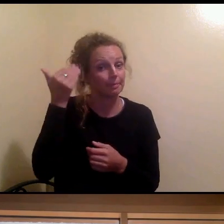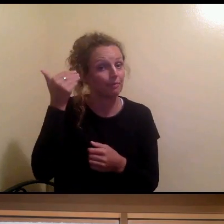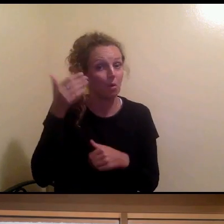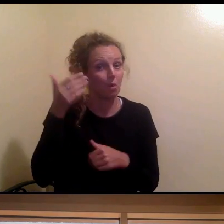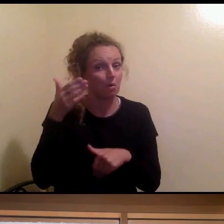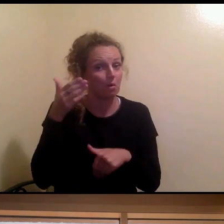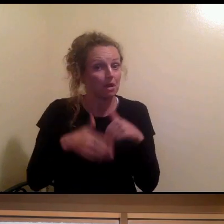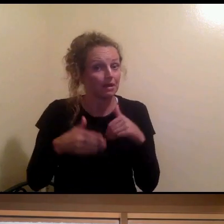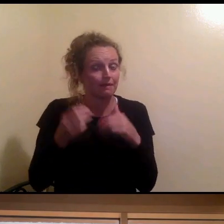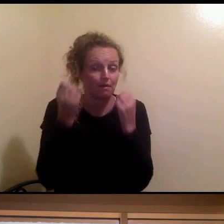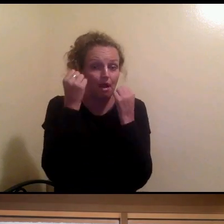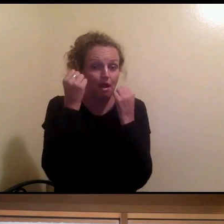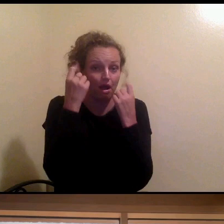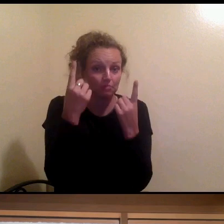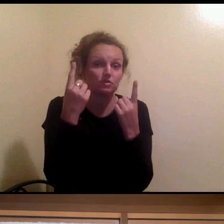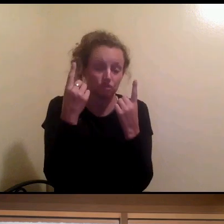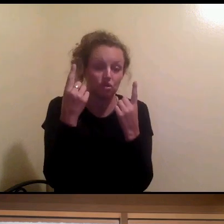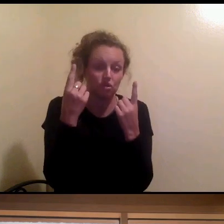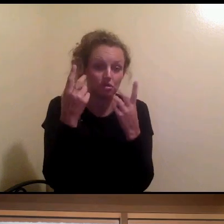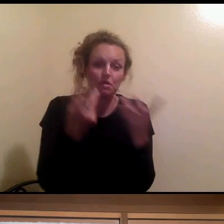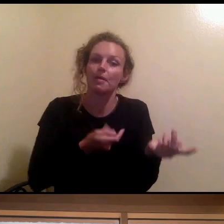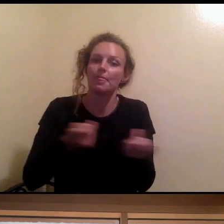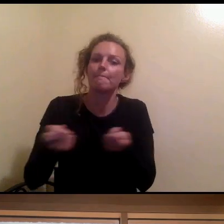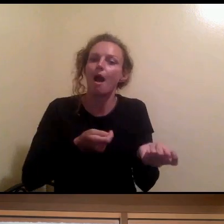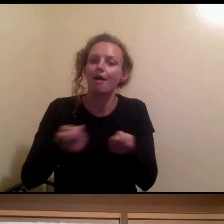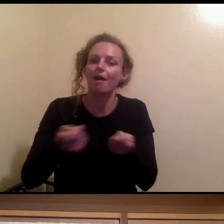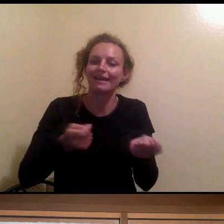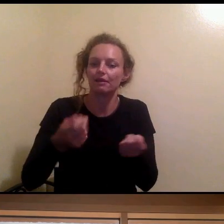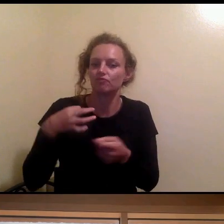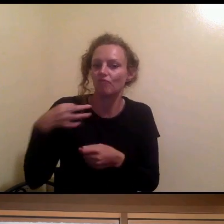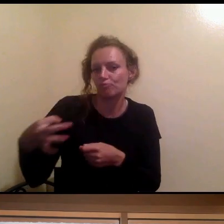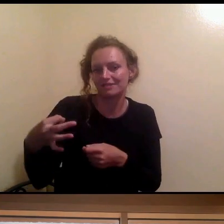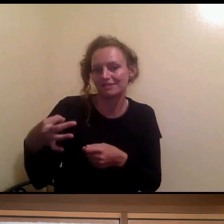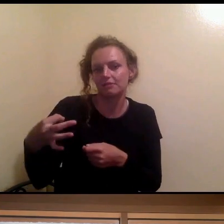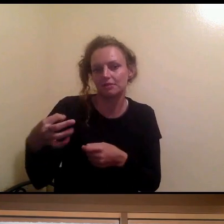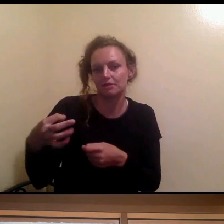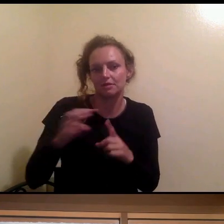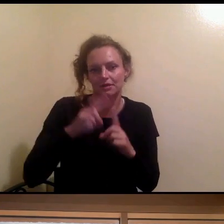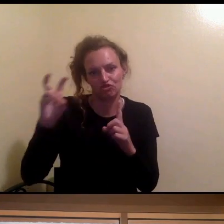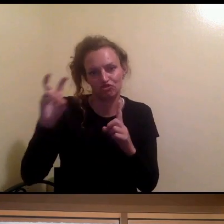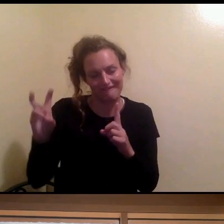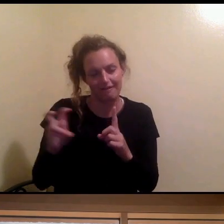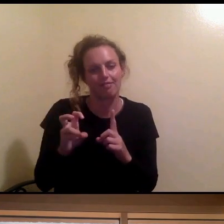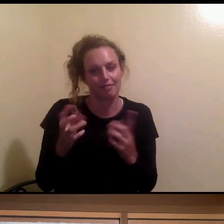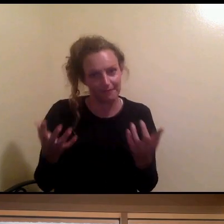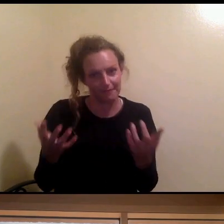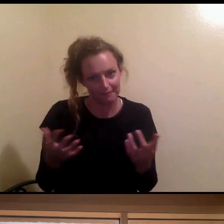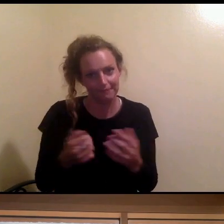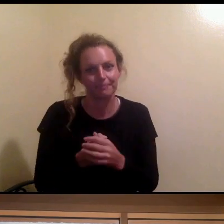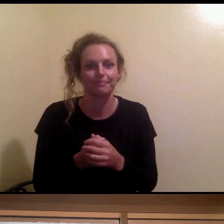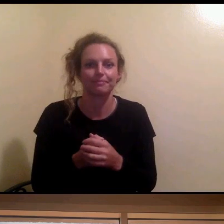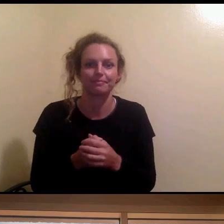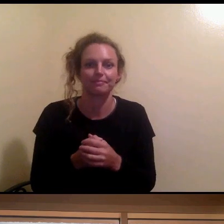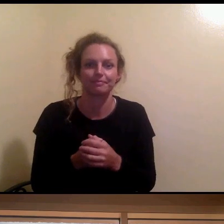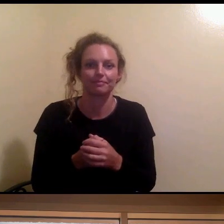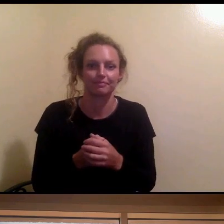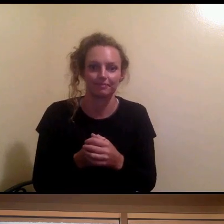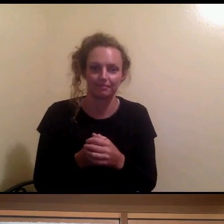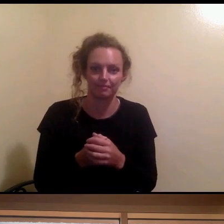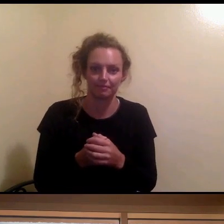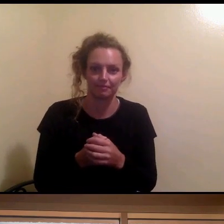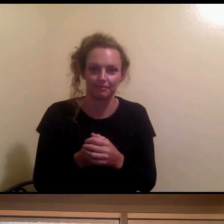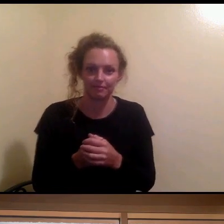market that is represented here. Fred calls me a week later. Timing just aligned. I don't know what it was. He says, "Hey, I've got